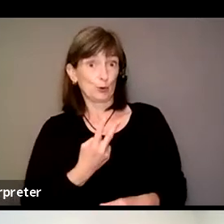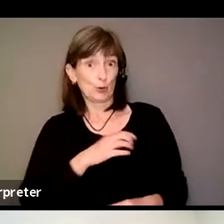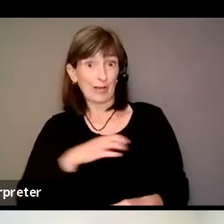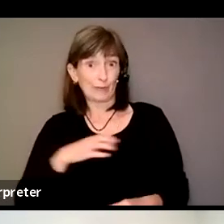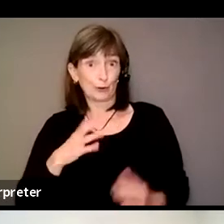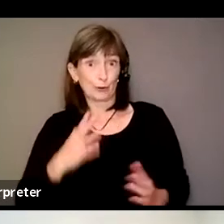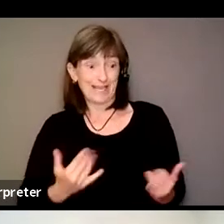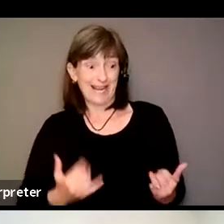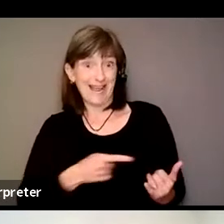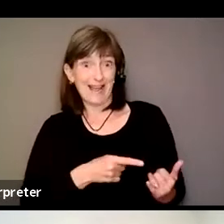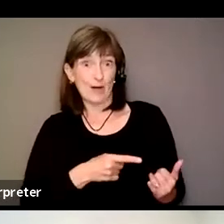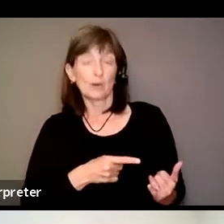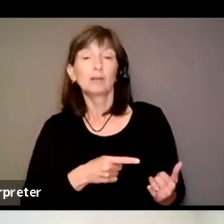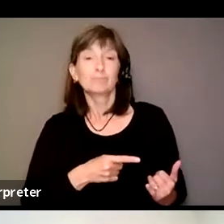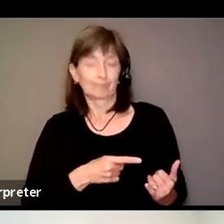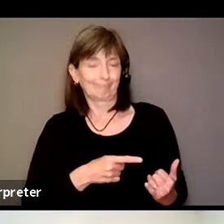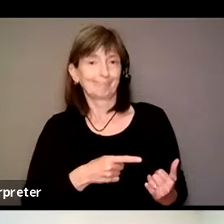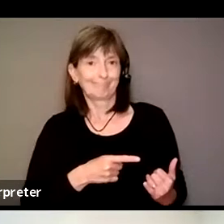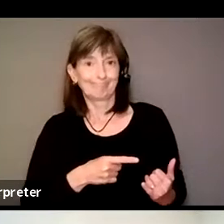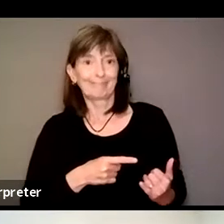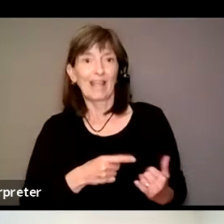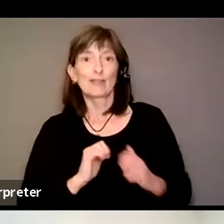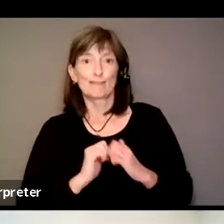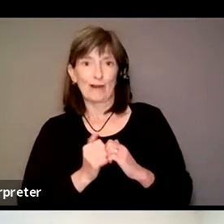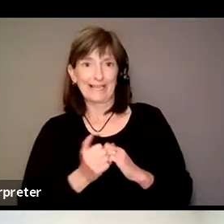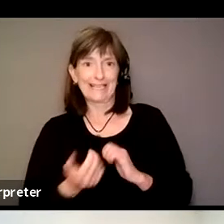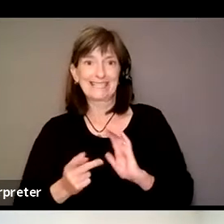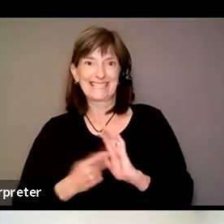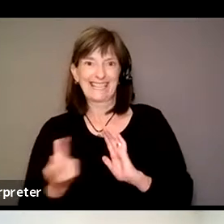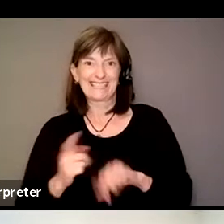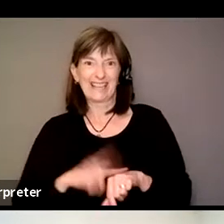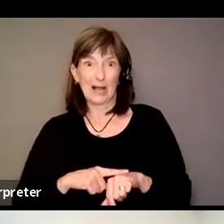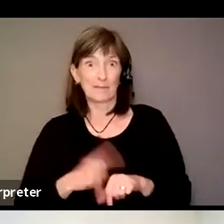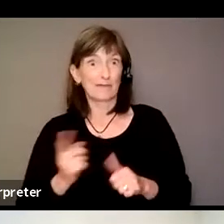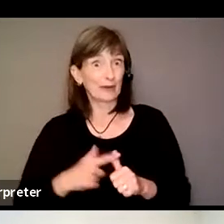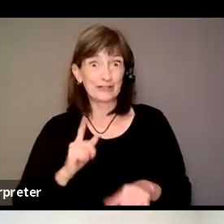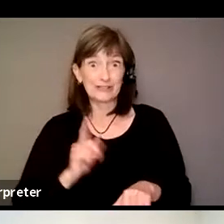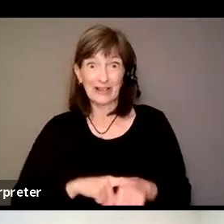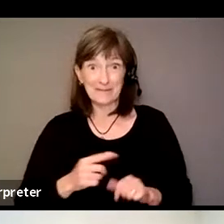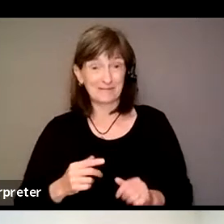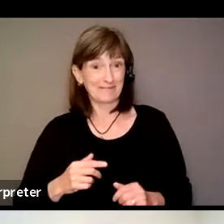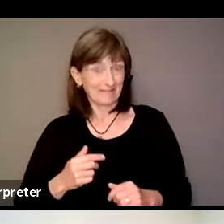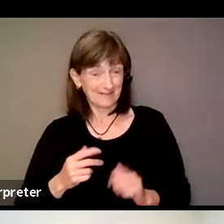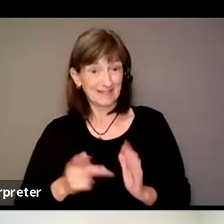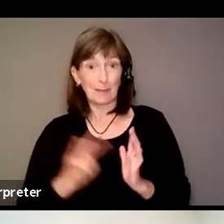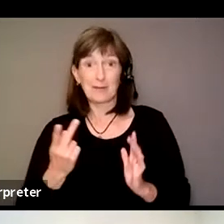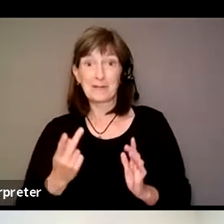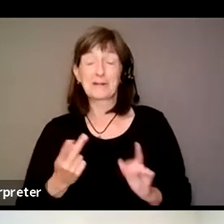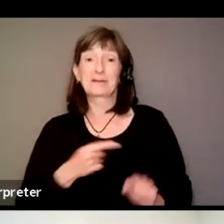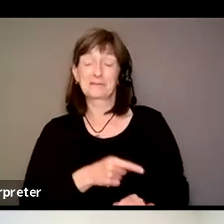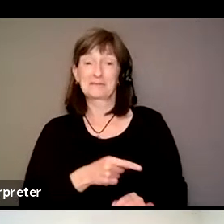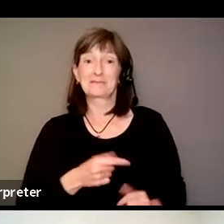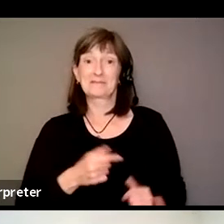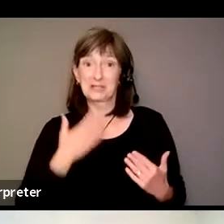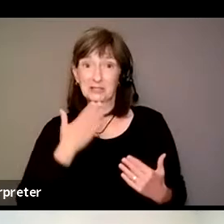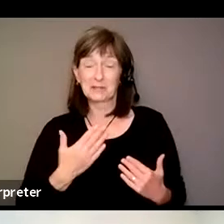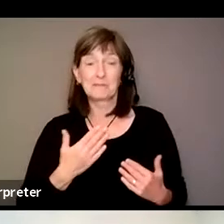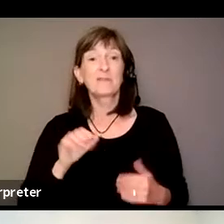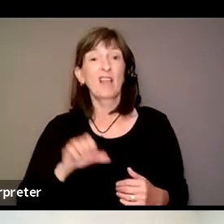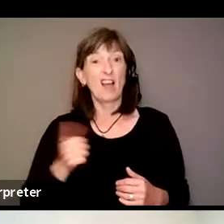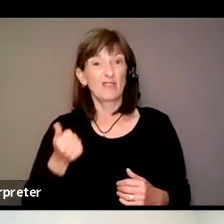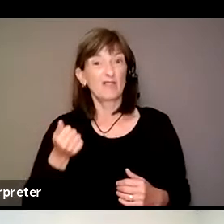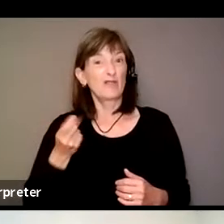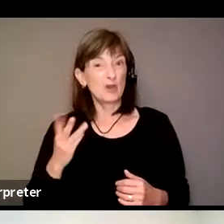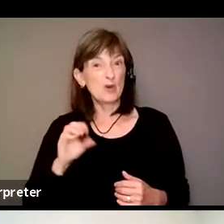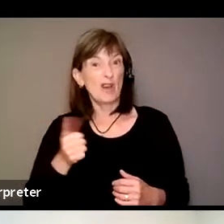are running again in the election. So that's really good news. And I know of a couple of other females that are running